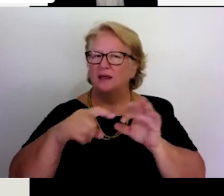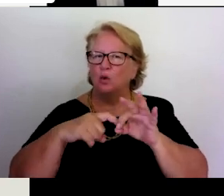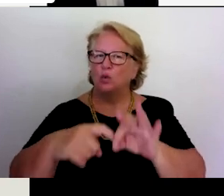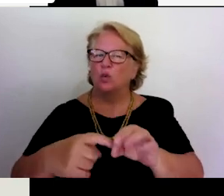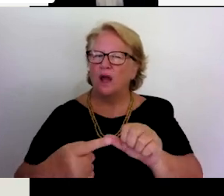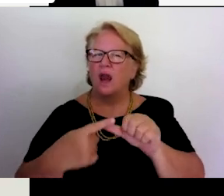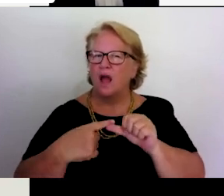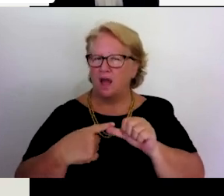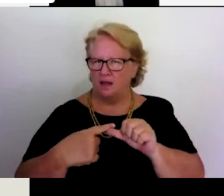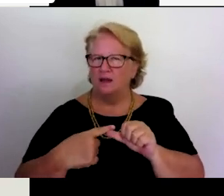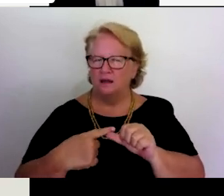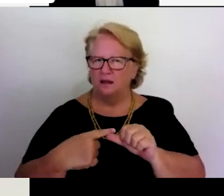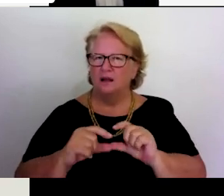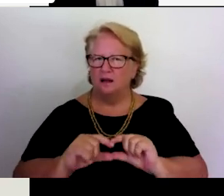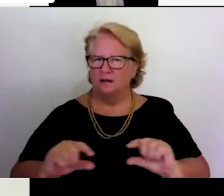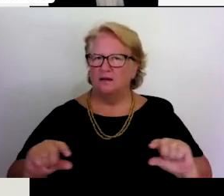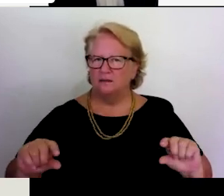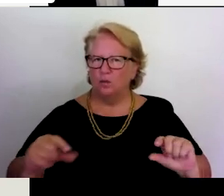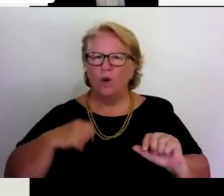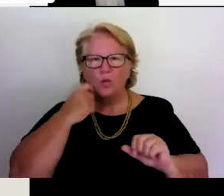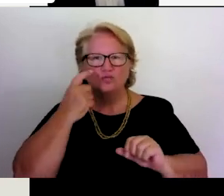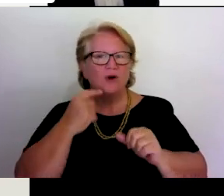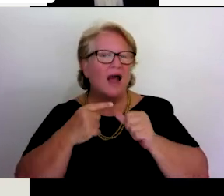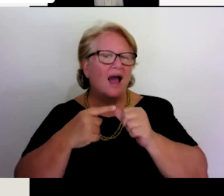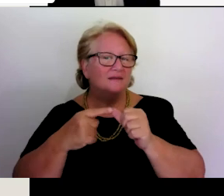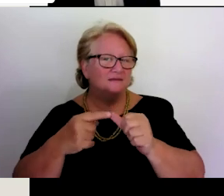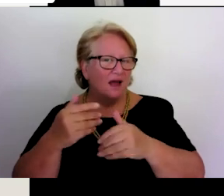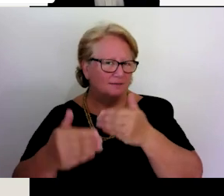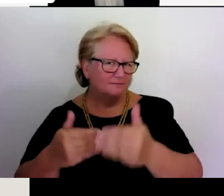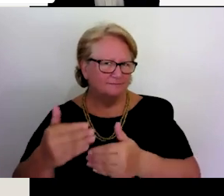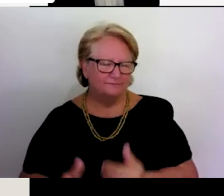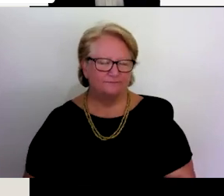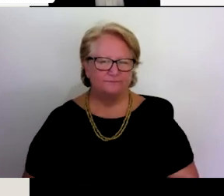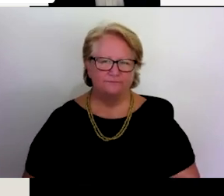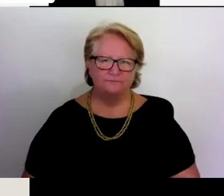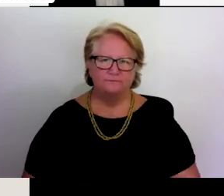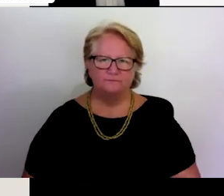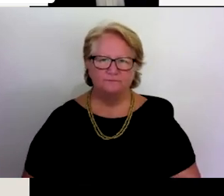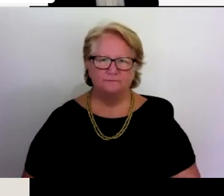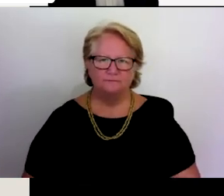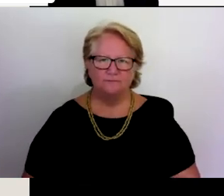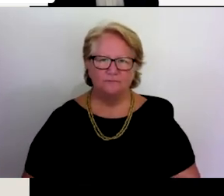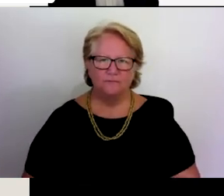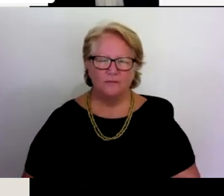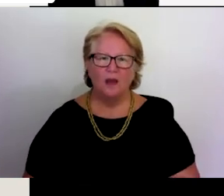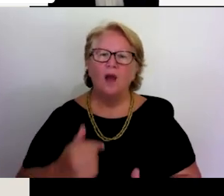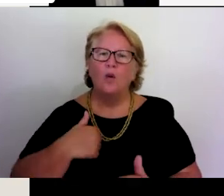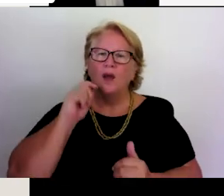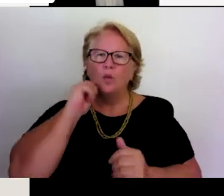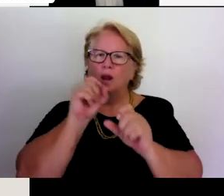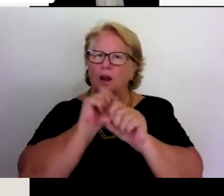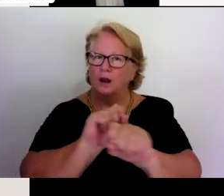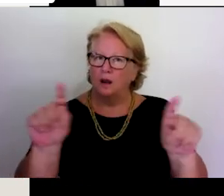will see if we can answer them as we go. We'll get a recording of the webinar to you with